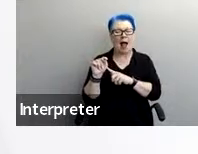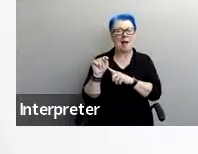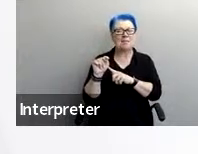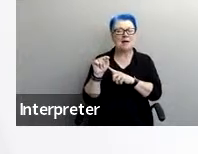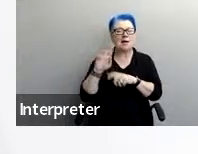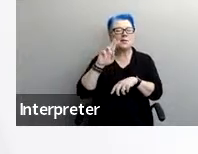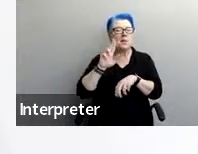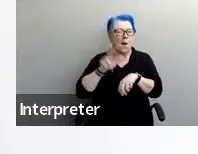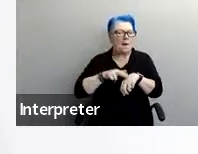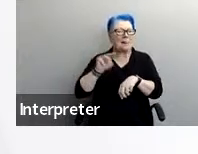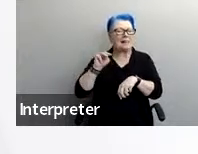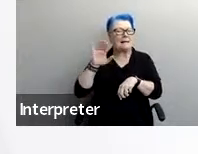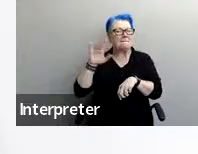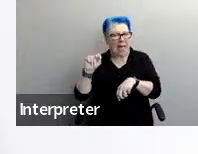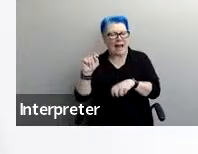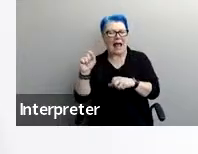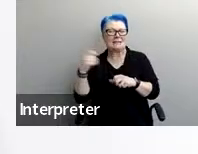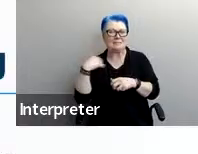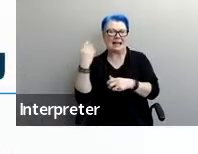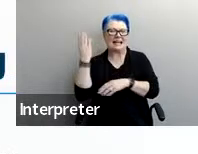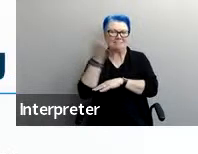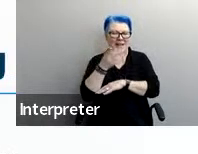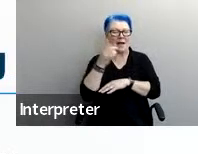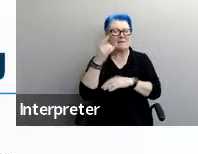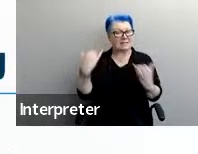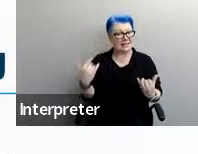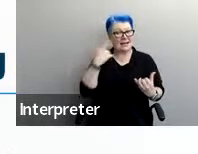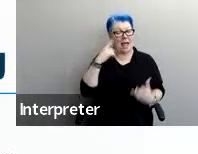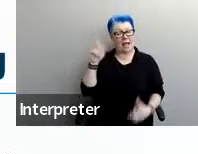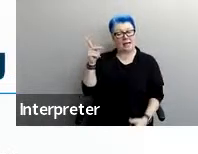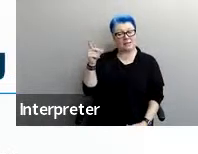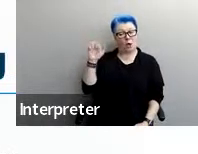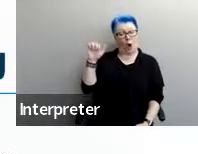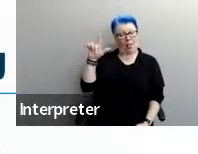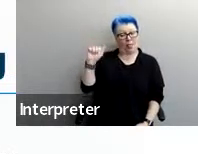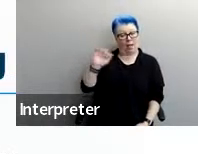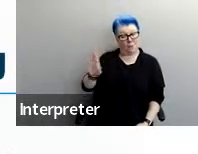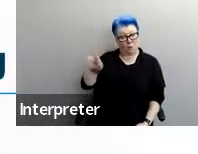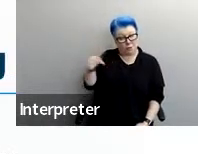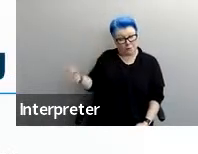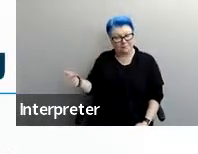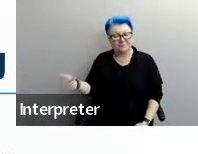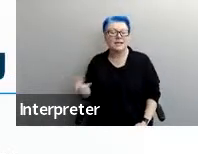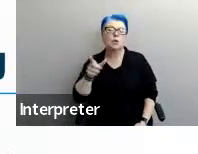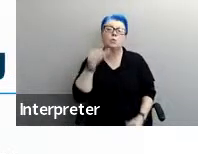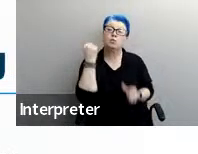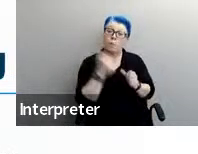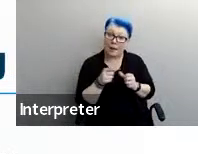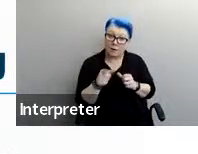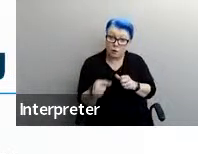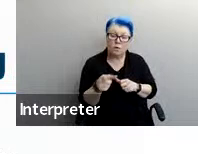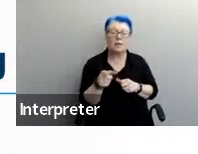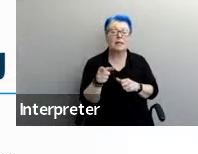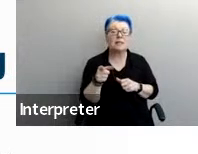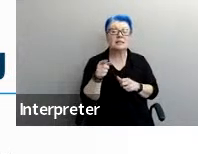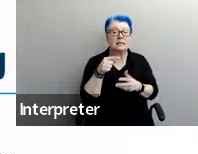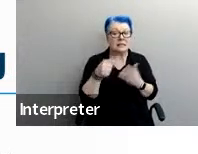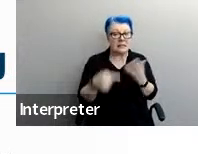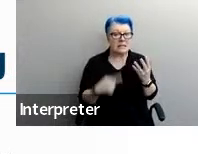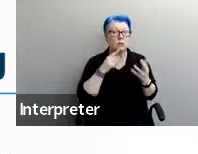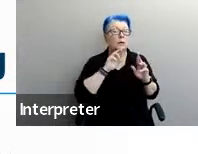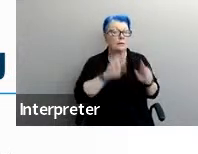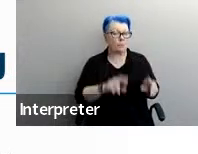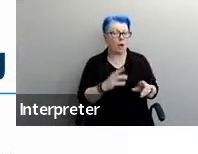turn. So if you'll go to the next slide, please. Just a reminder, these reports are part of our